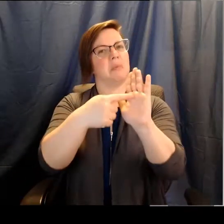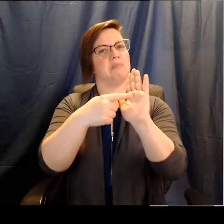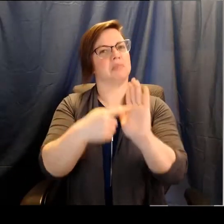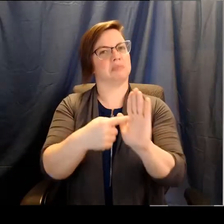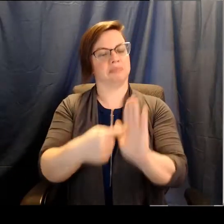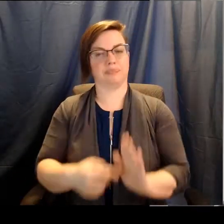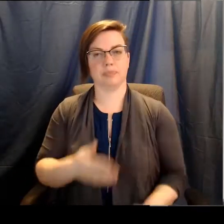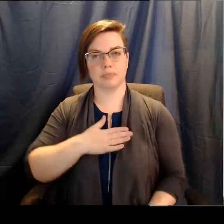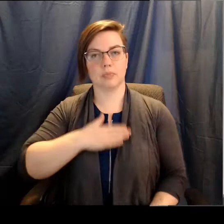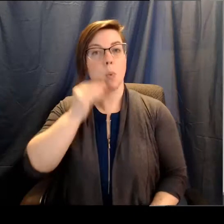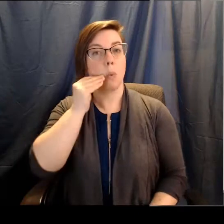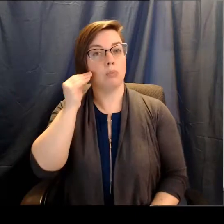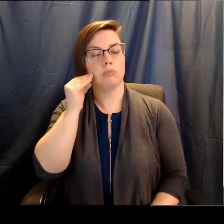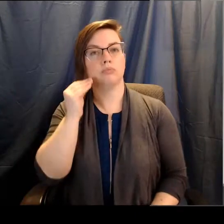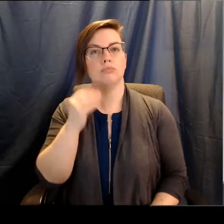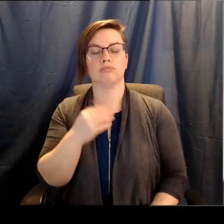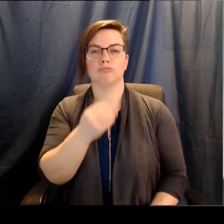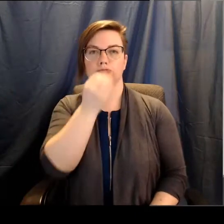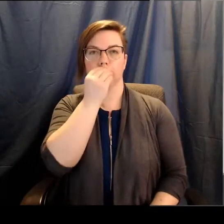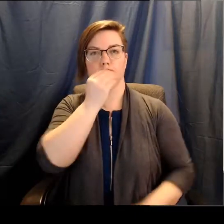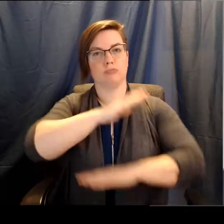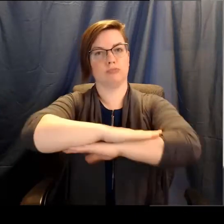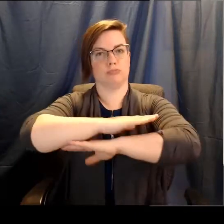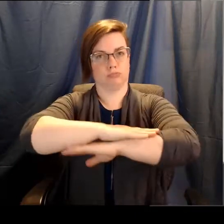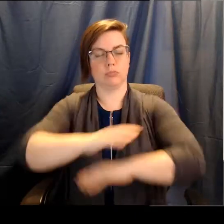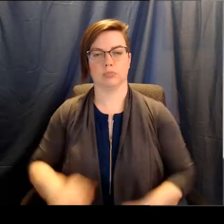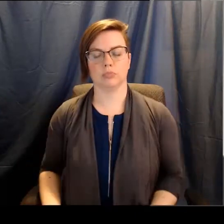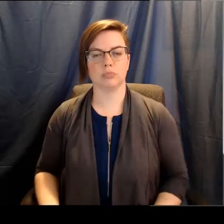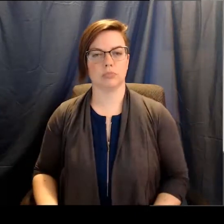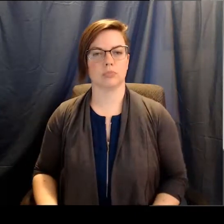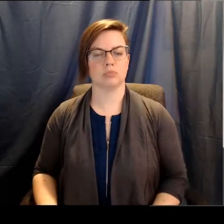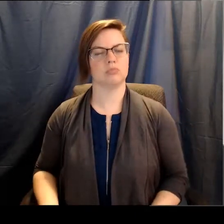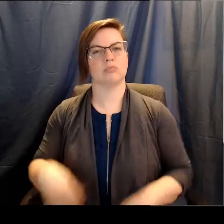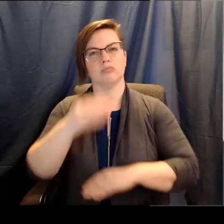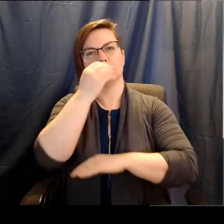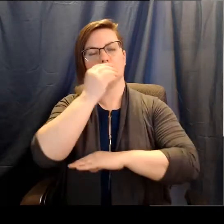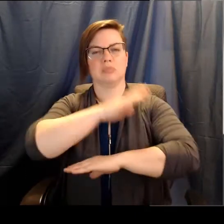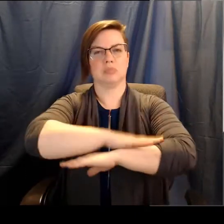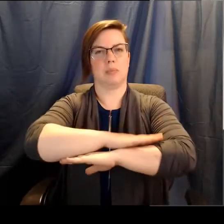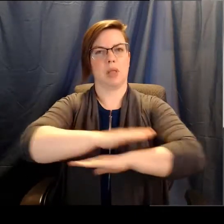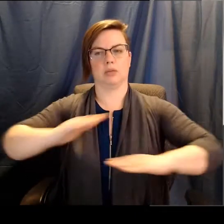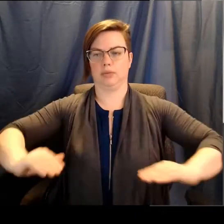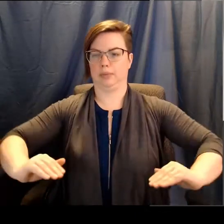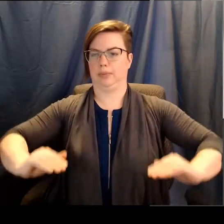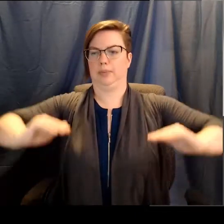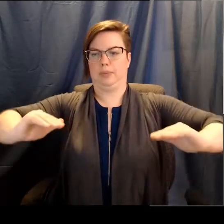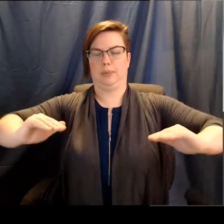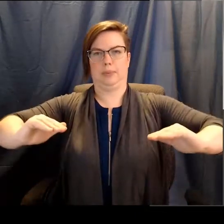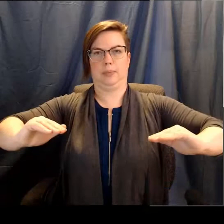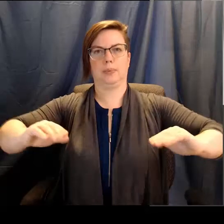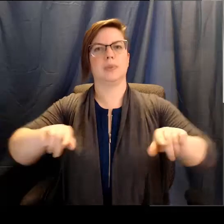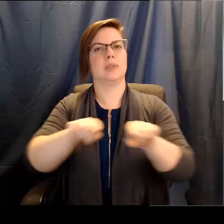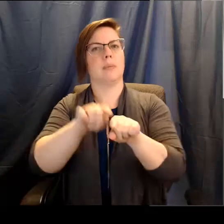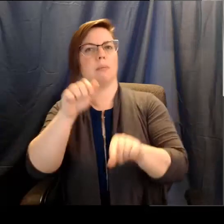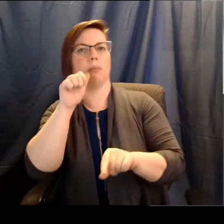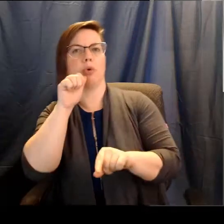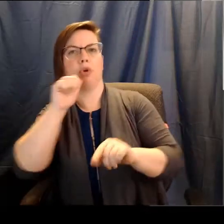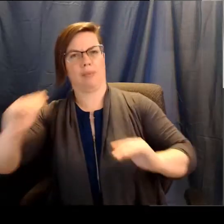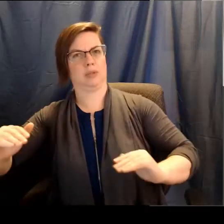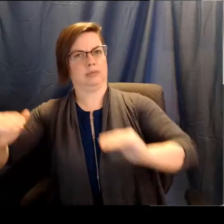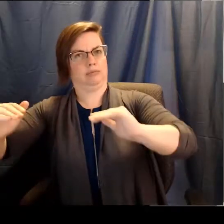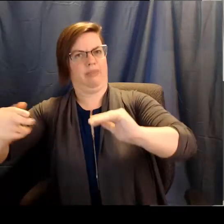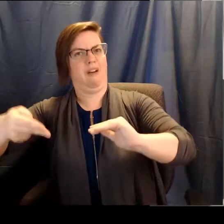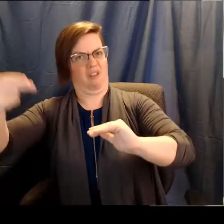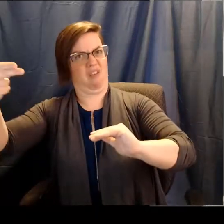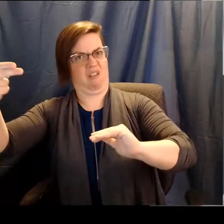a dining table, of course. It's a pedestal table, so it's at bar height. And you can see that in the first picture here,